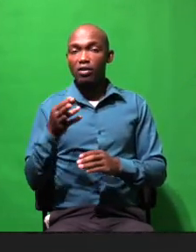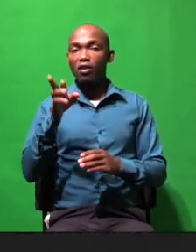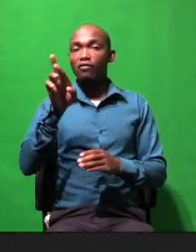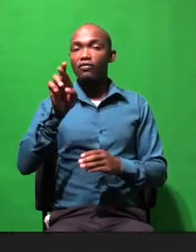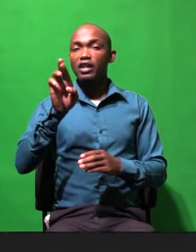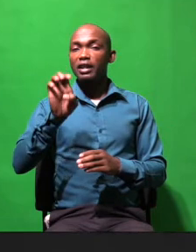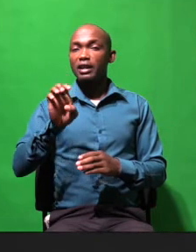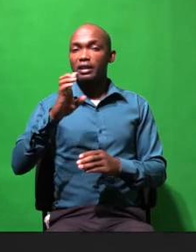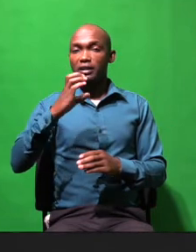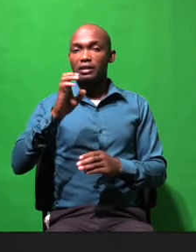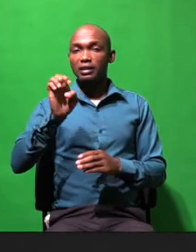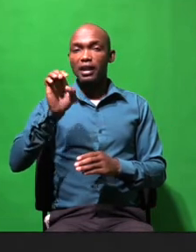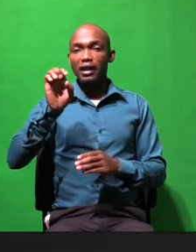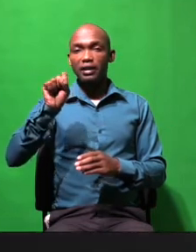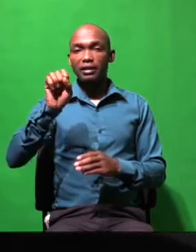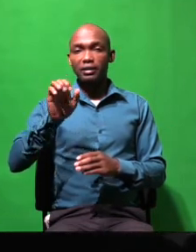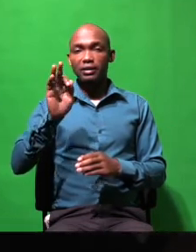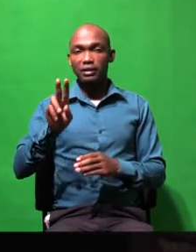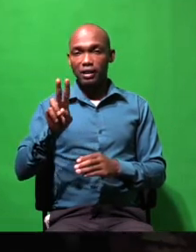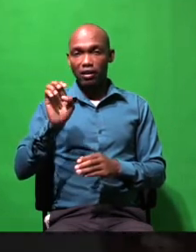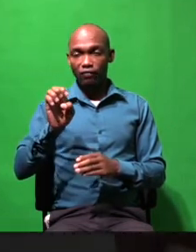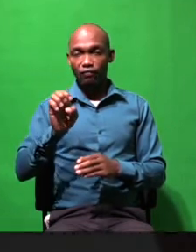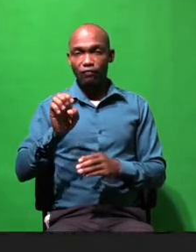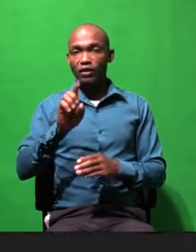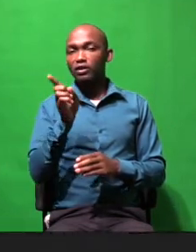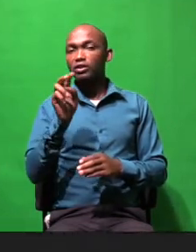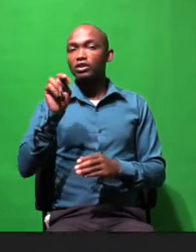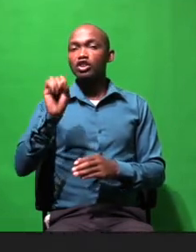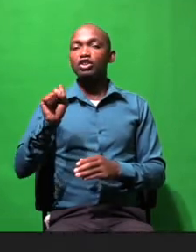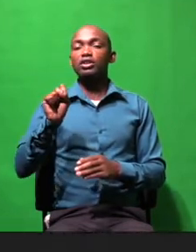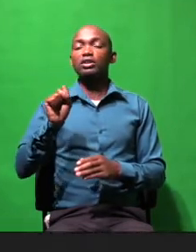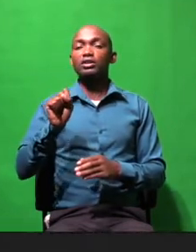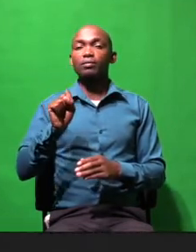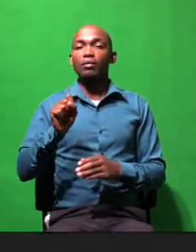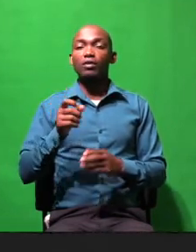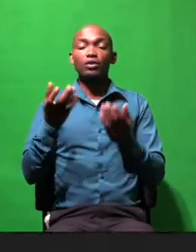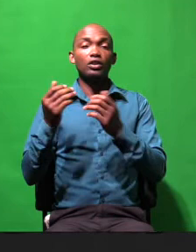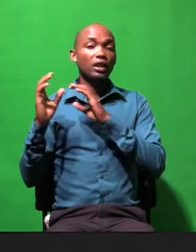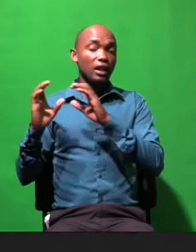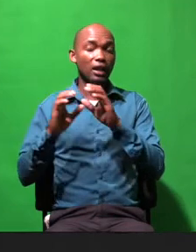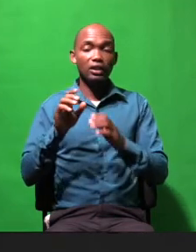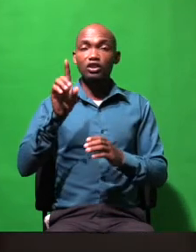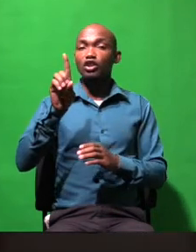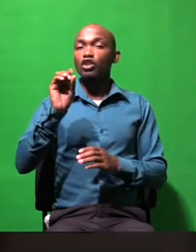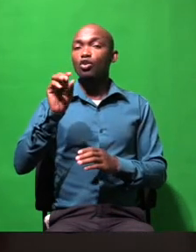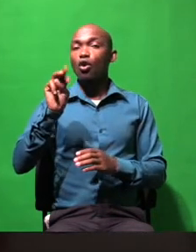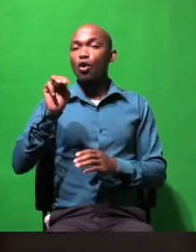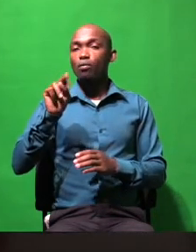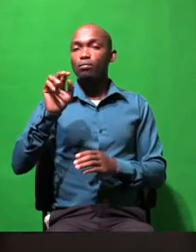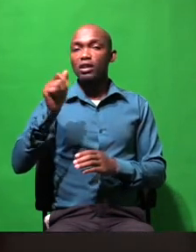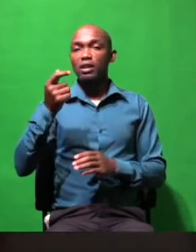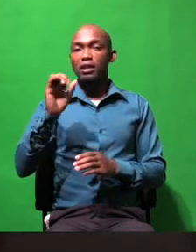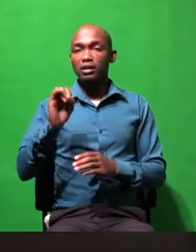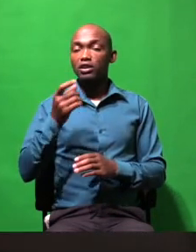gene on X chromosome. All genes carried on X chromosome are dominant. So that's why